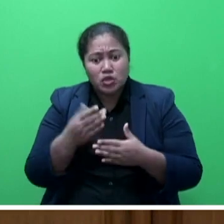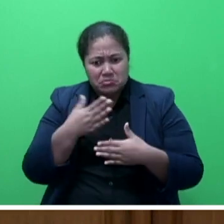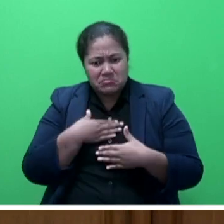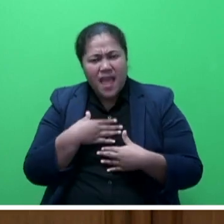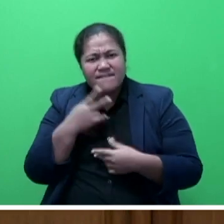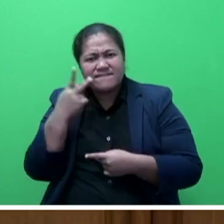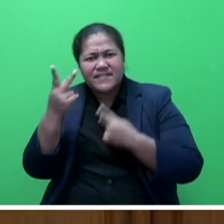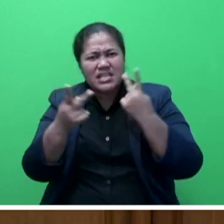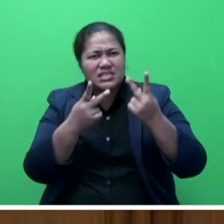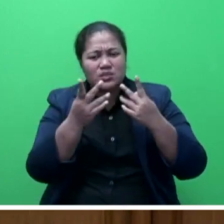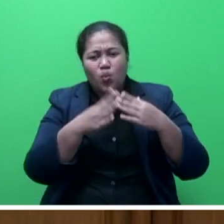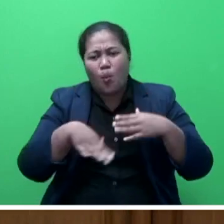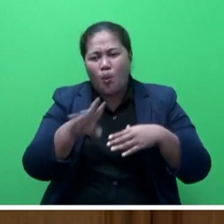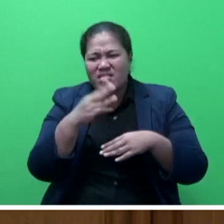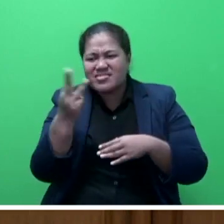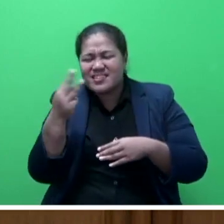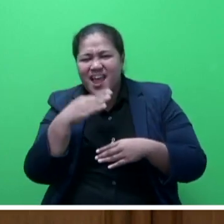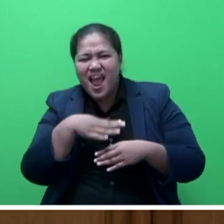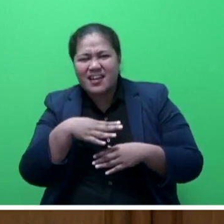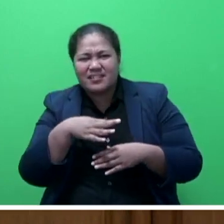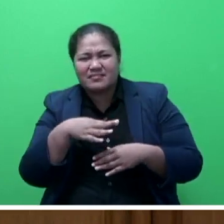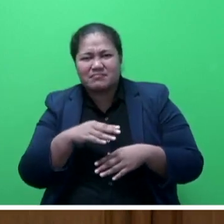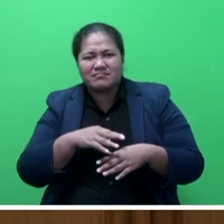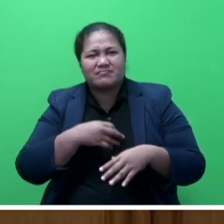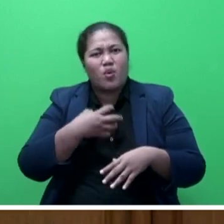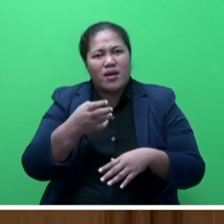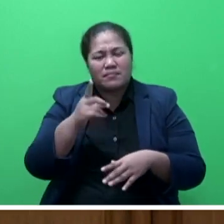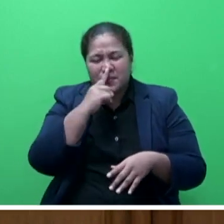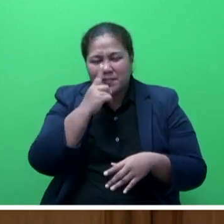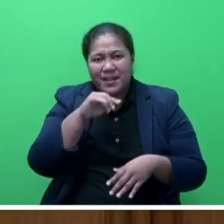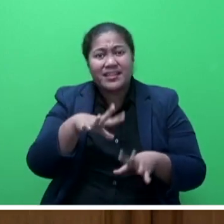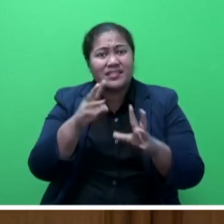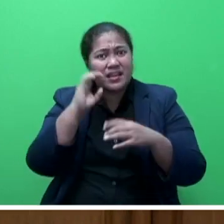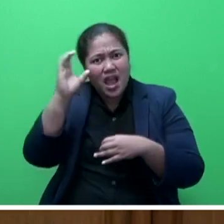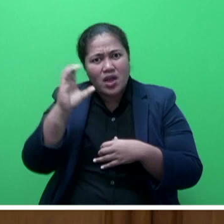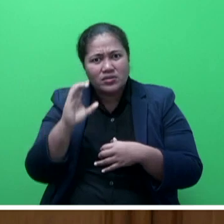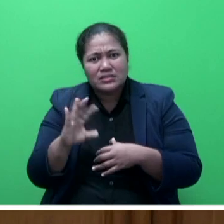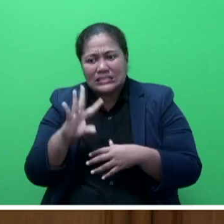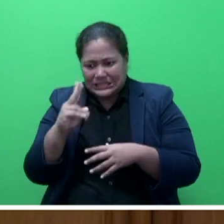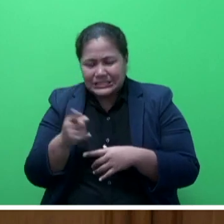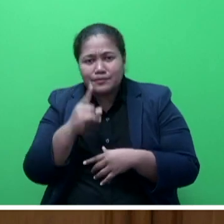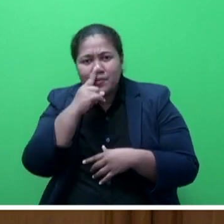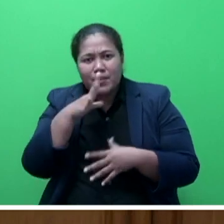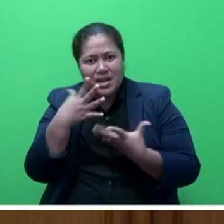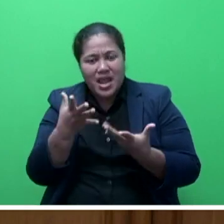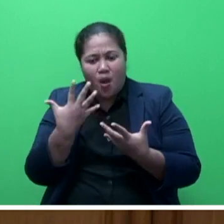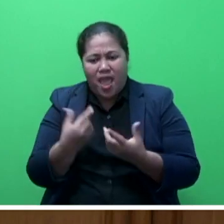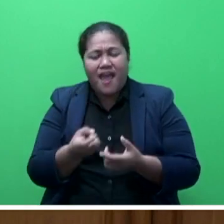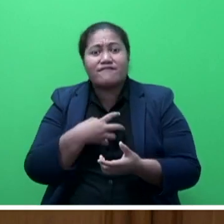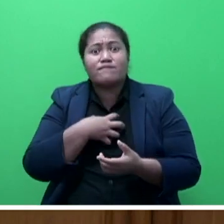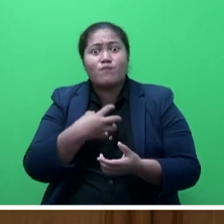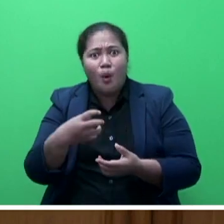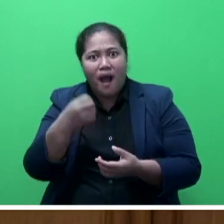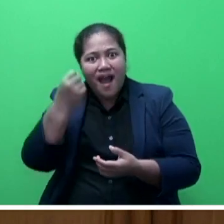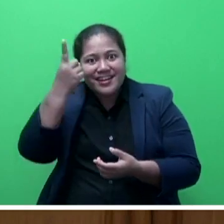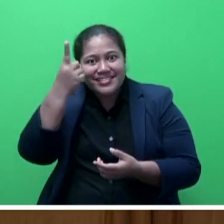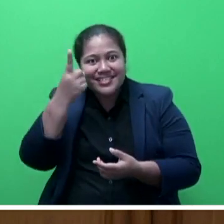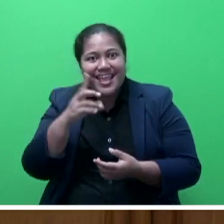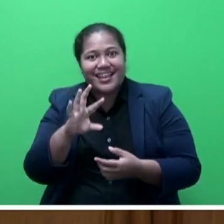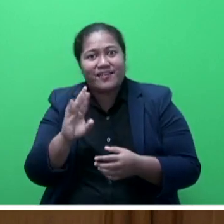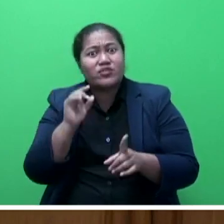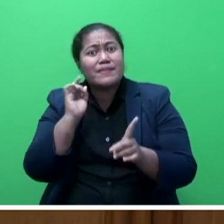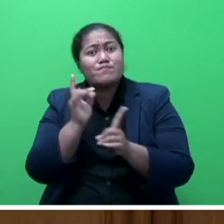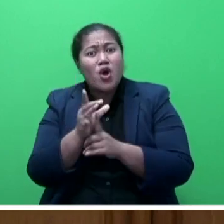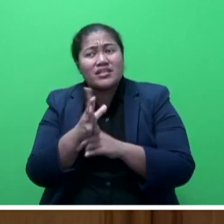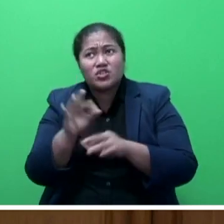around the country, I have seen that our people have a profound understanding of the role of trees and forests